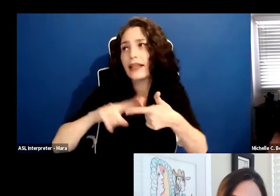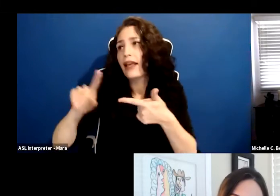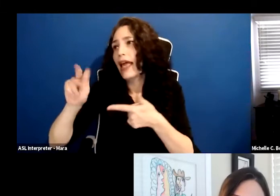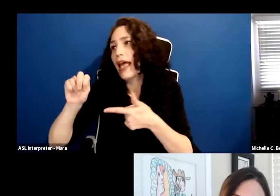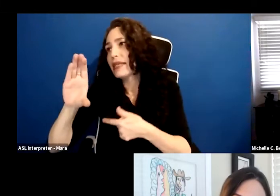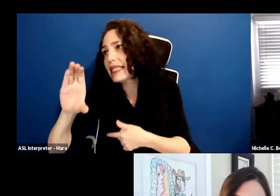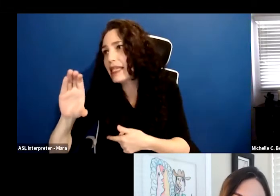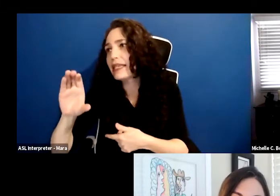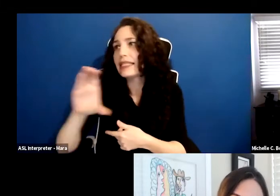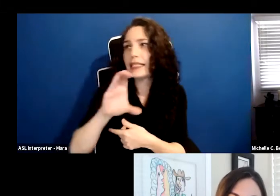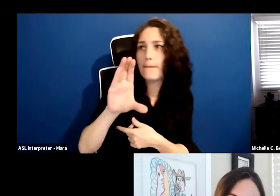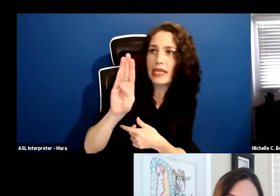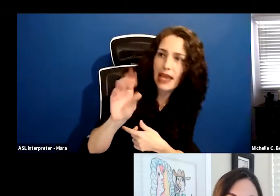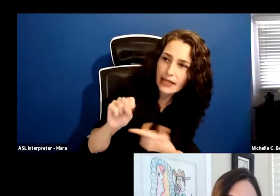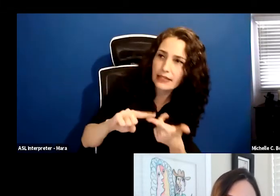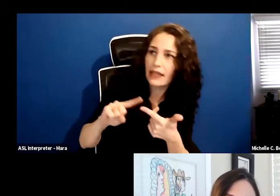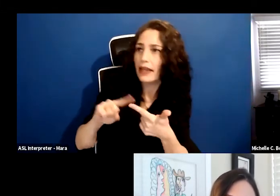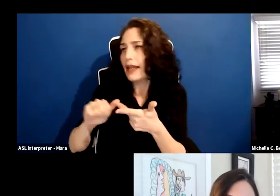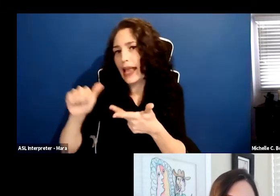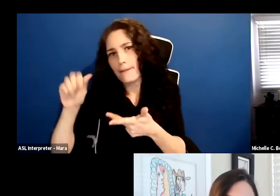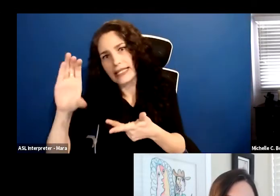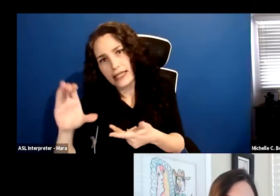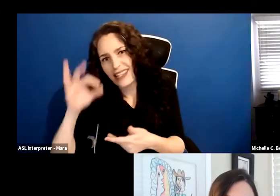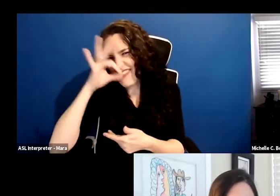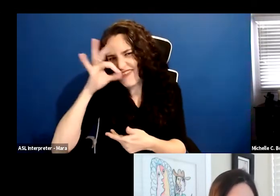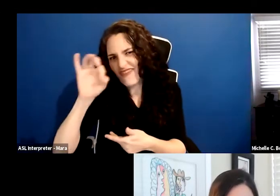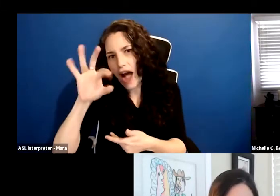CBS, ABC, Fox, only